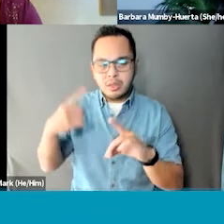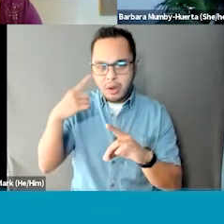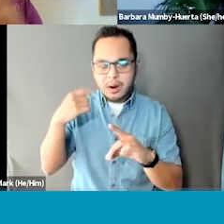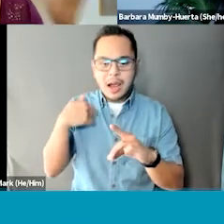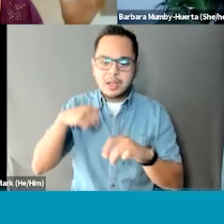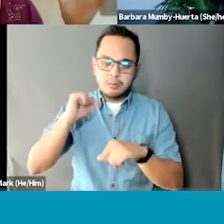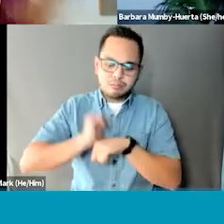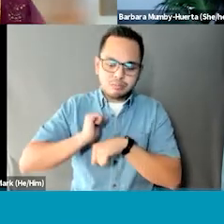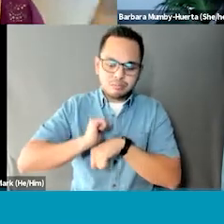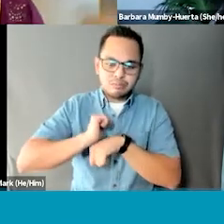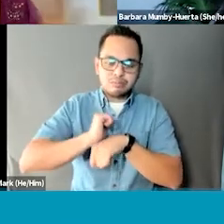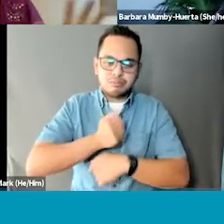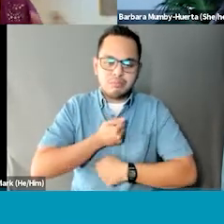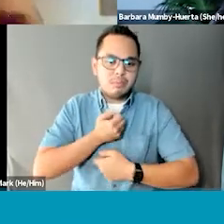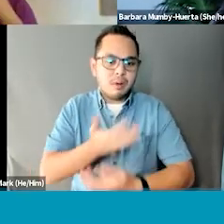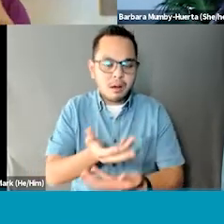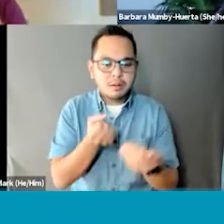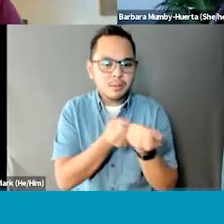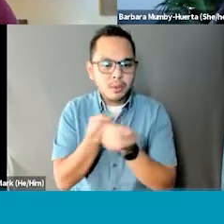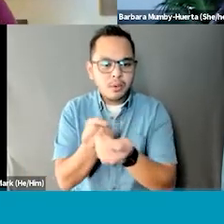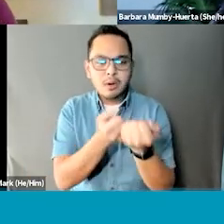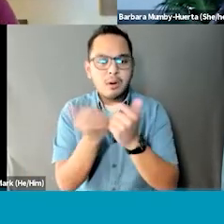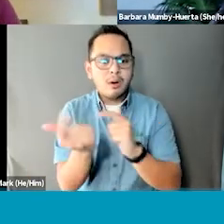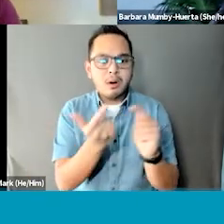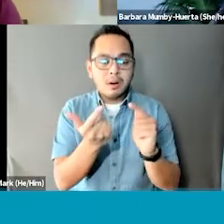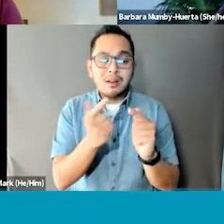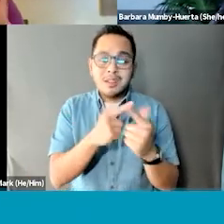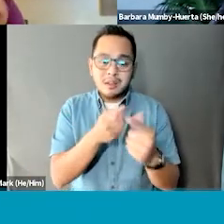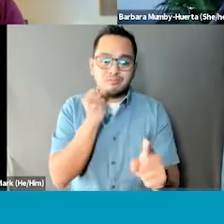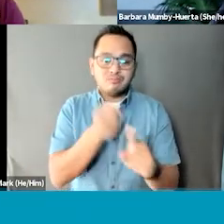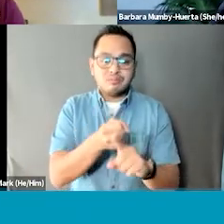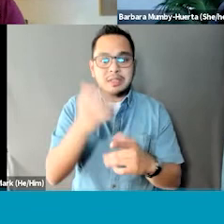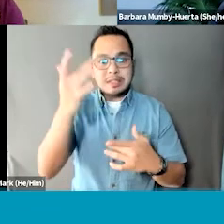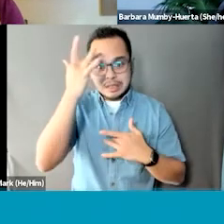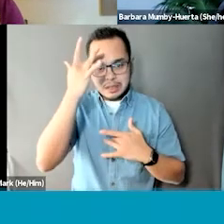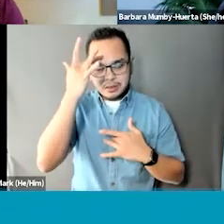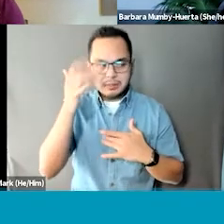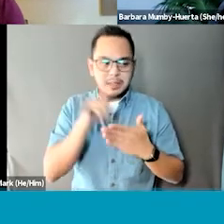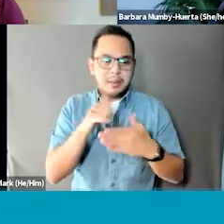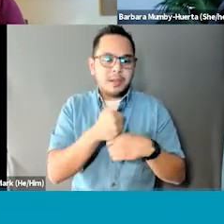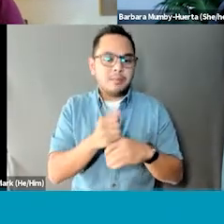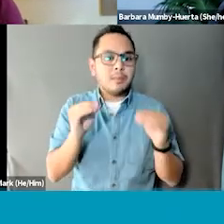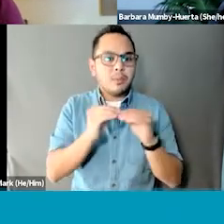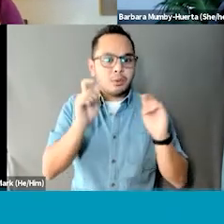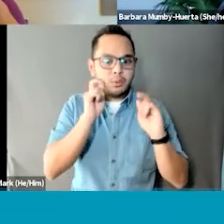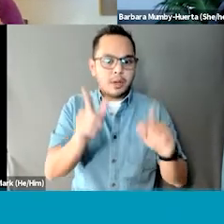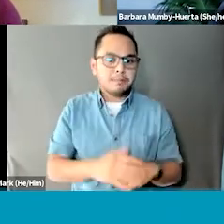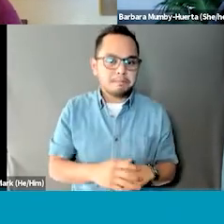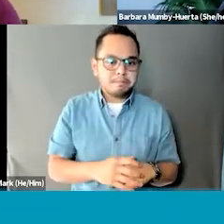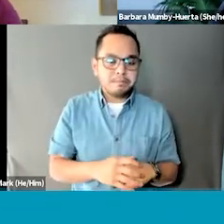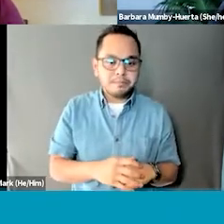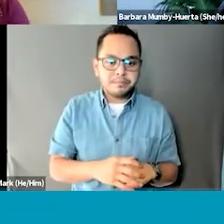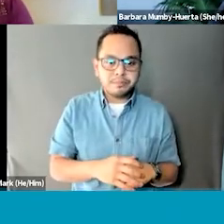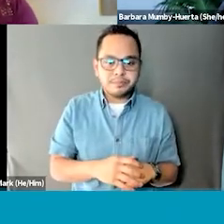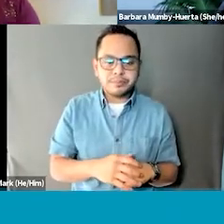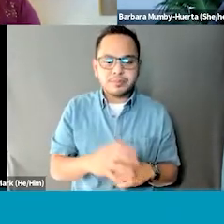hard and supporting everybody. And I got really sick. So this woke me up even more. So that's one thing, and